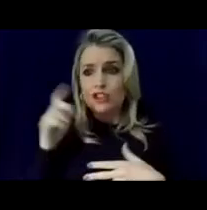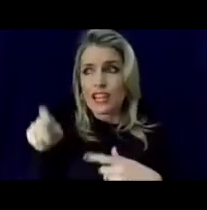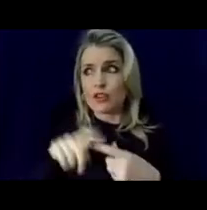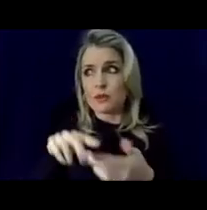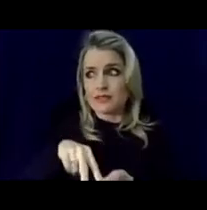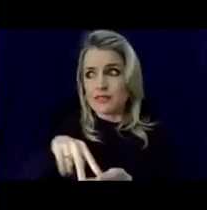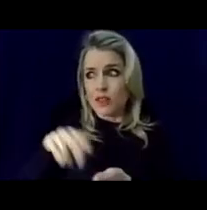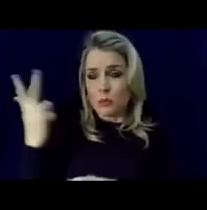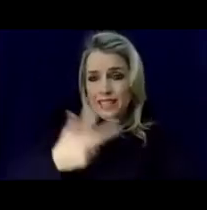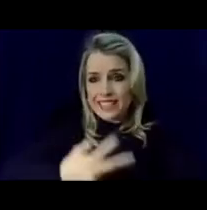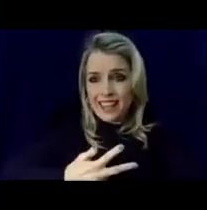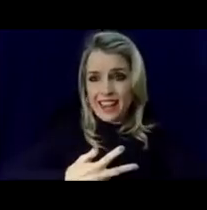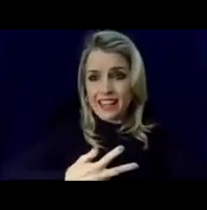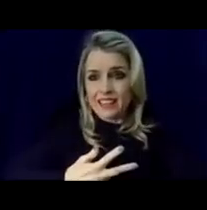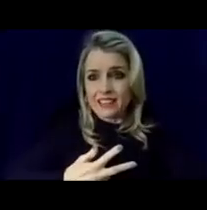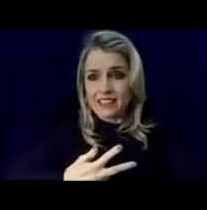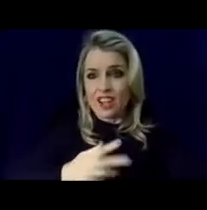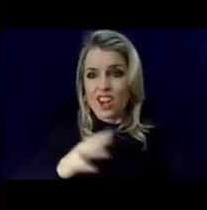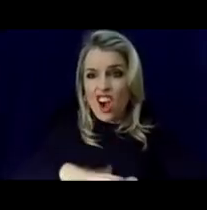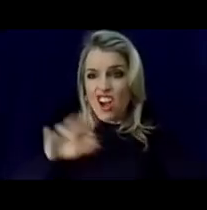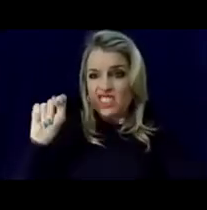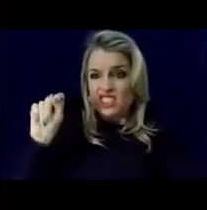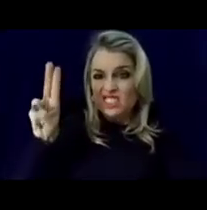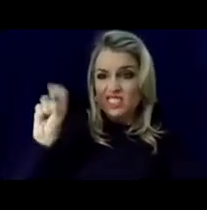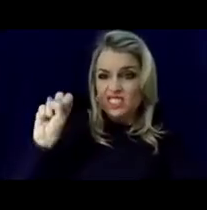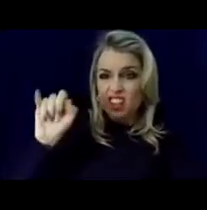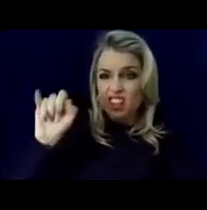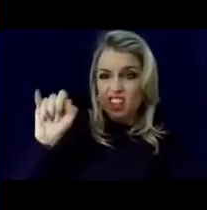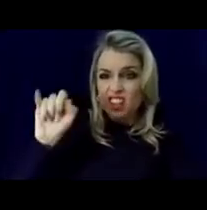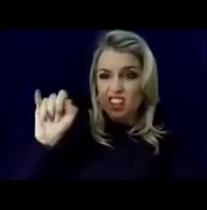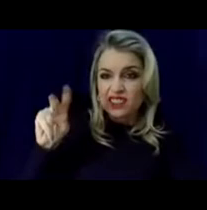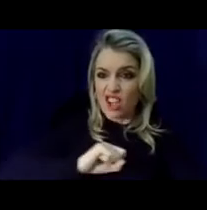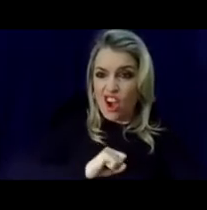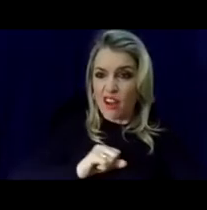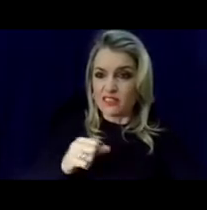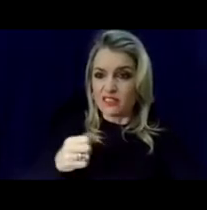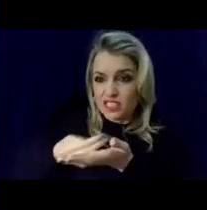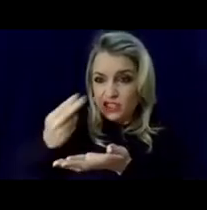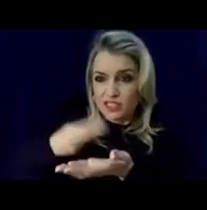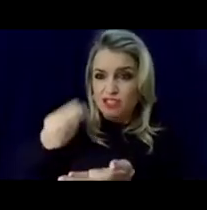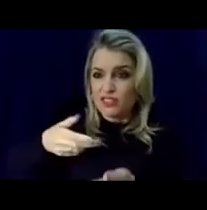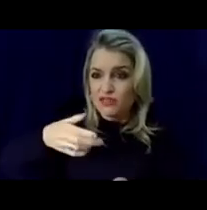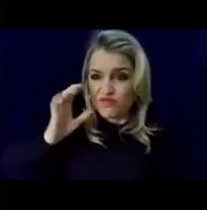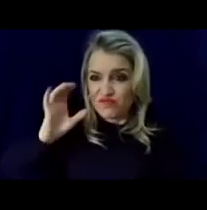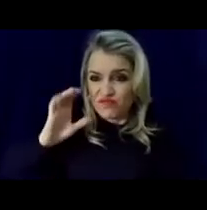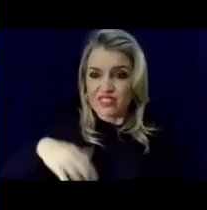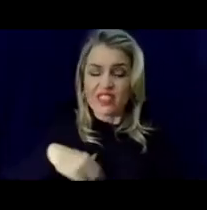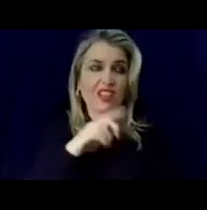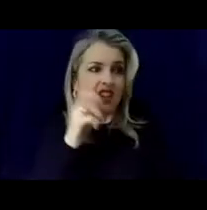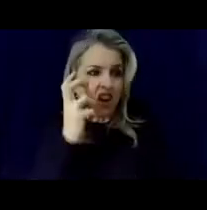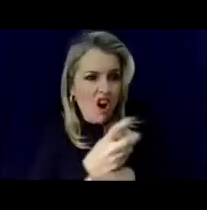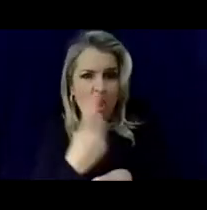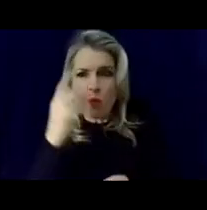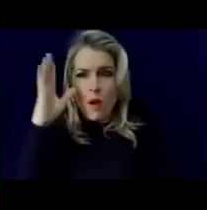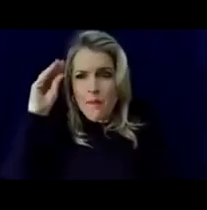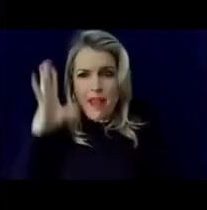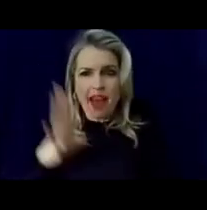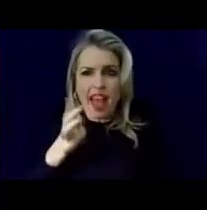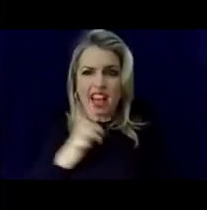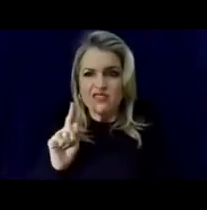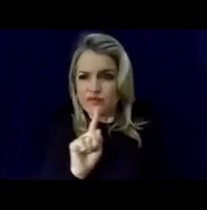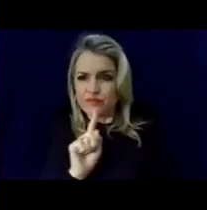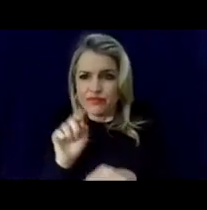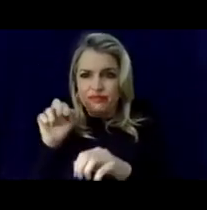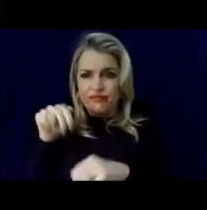spend 3 days on the Tessin. A man struggles down an aisle back to his seat. It's too tight to get through, and everyone he passes